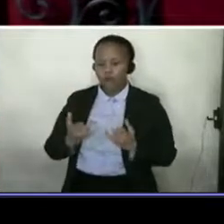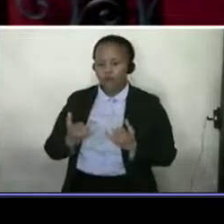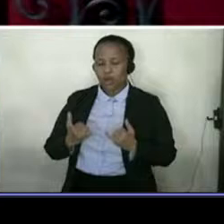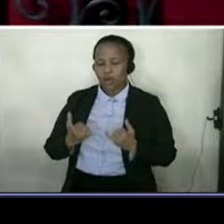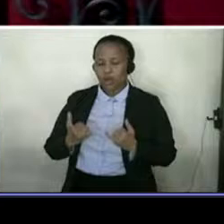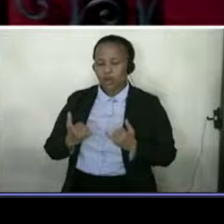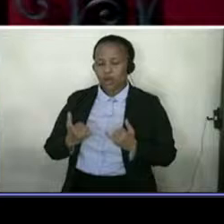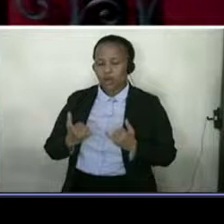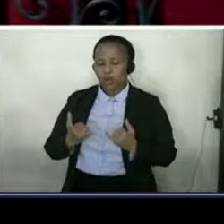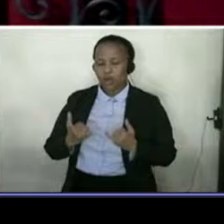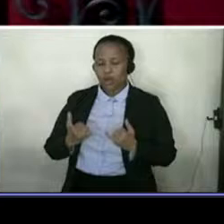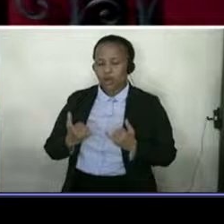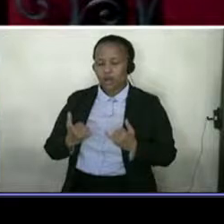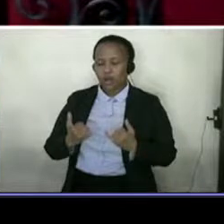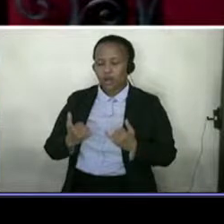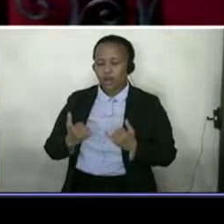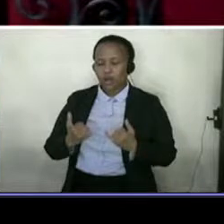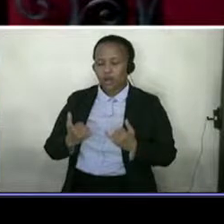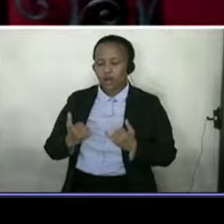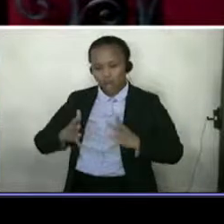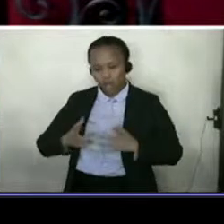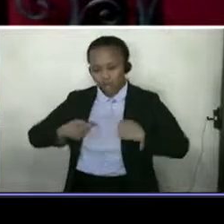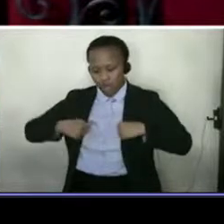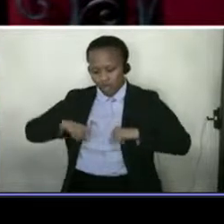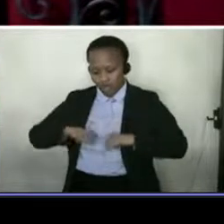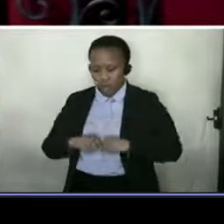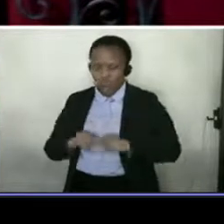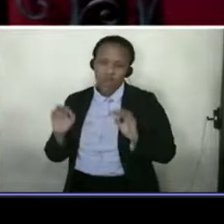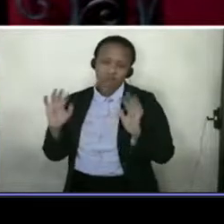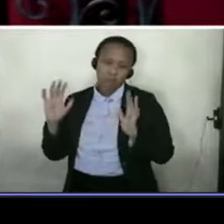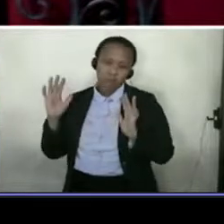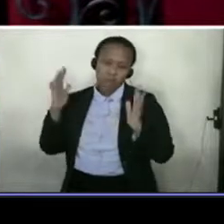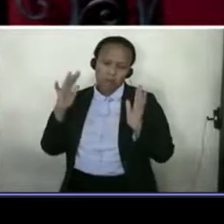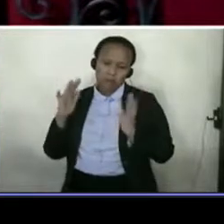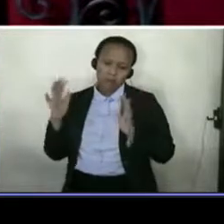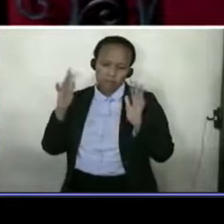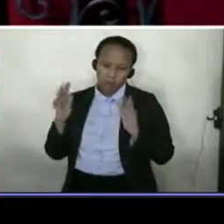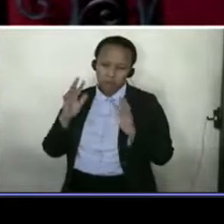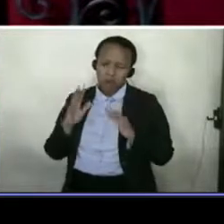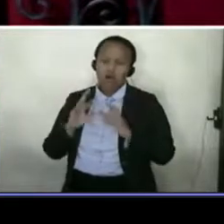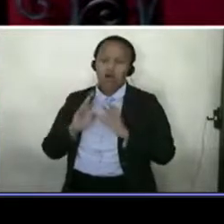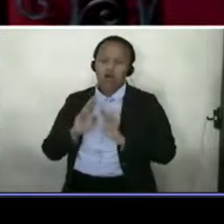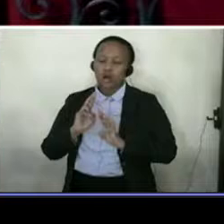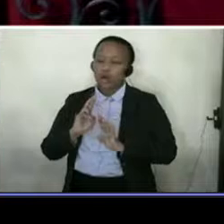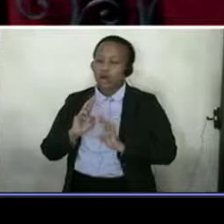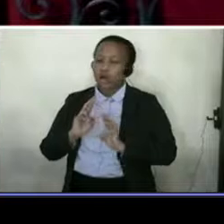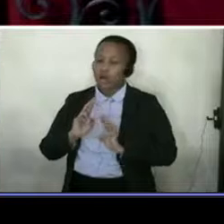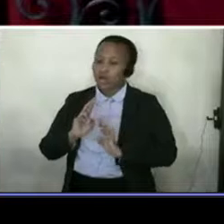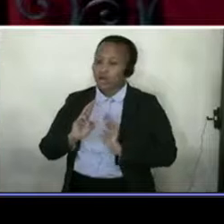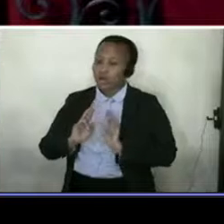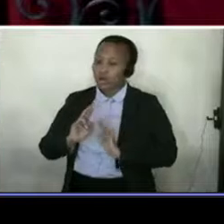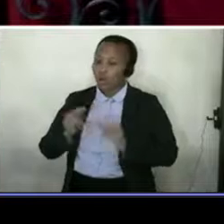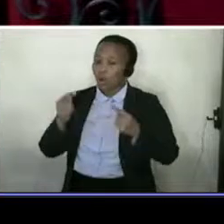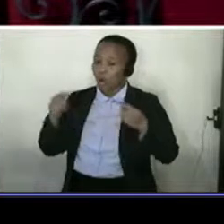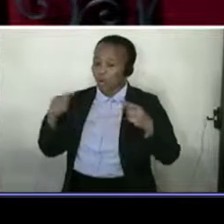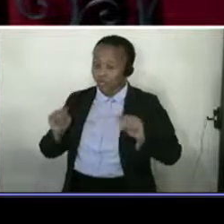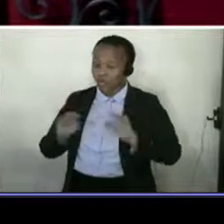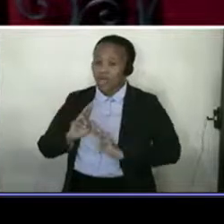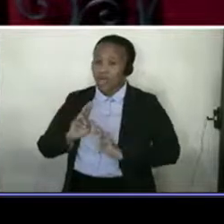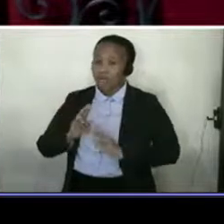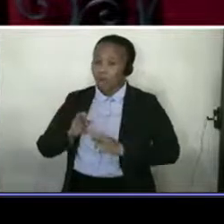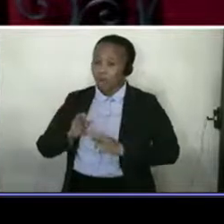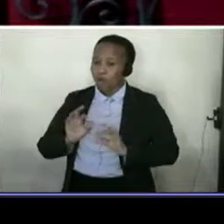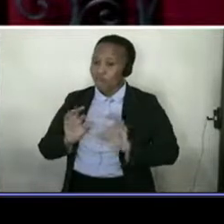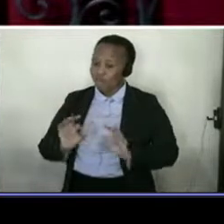what happens is that we celebrate clean audits, fine. We upload unqualified audit reports, fine. But what do we do with qualified